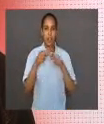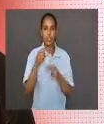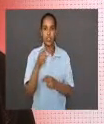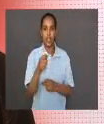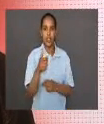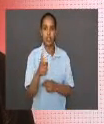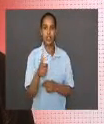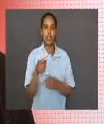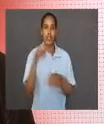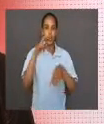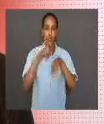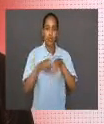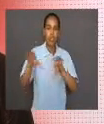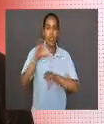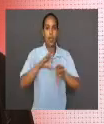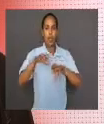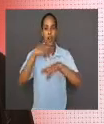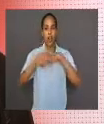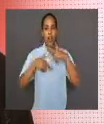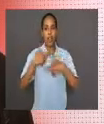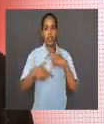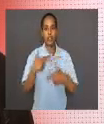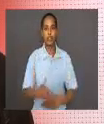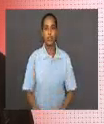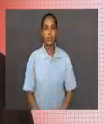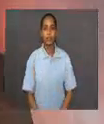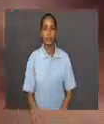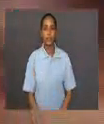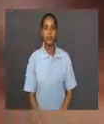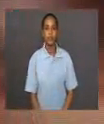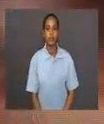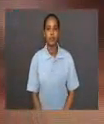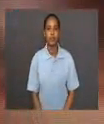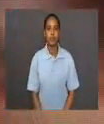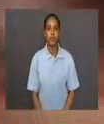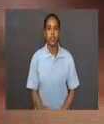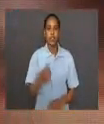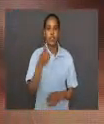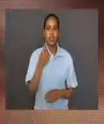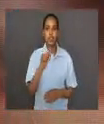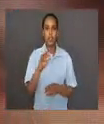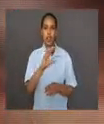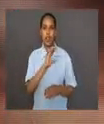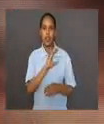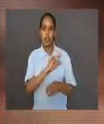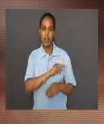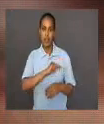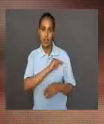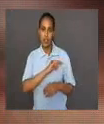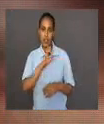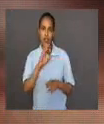rate during a chemical reaction: the nature of